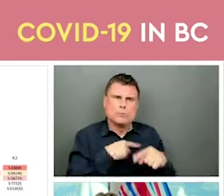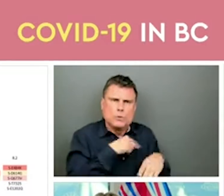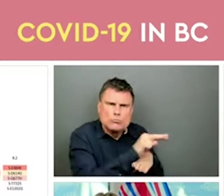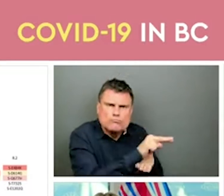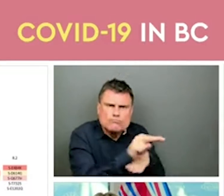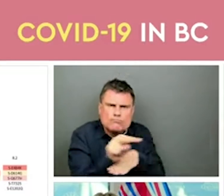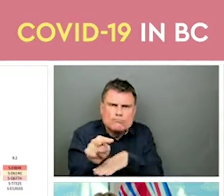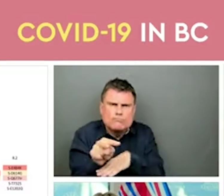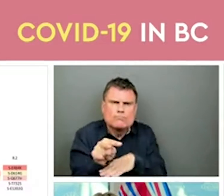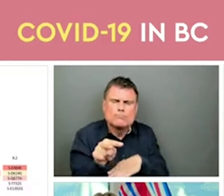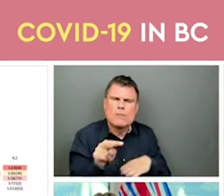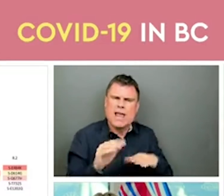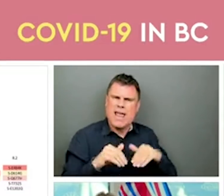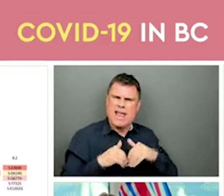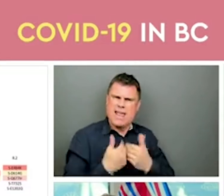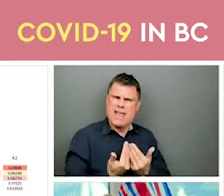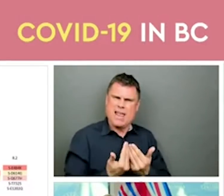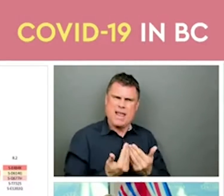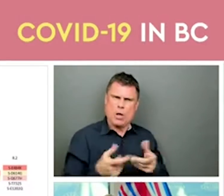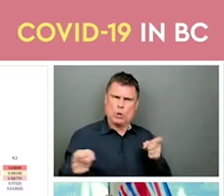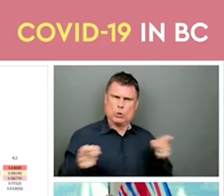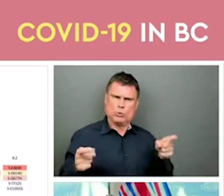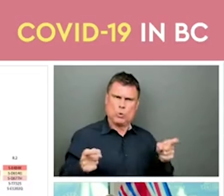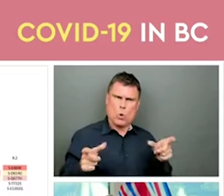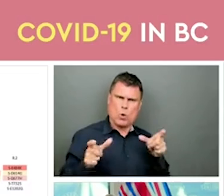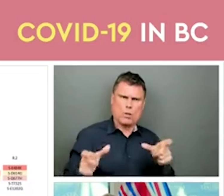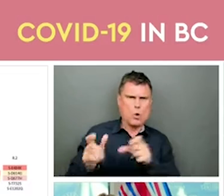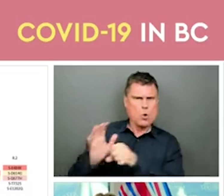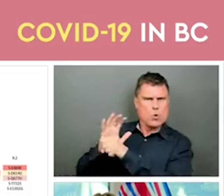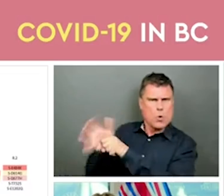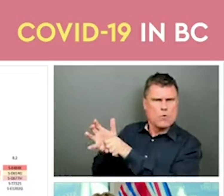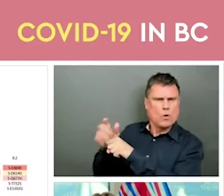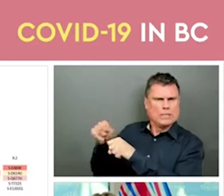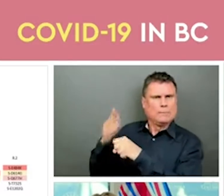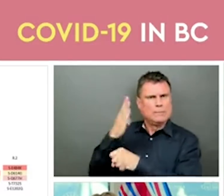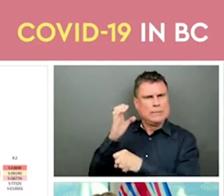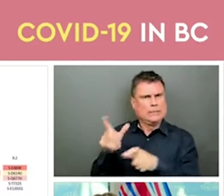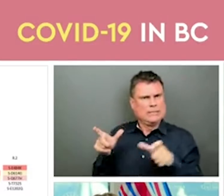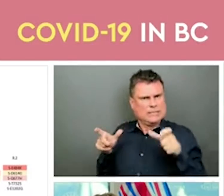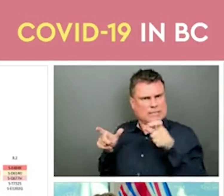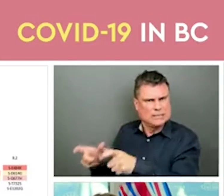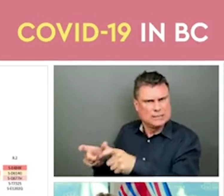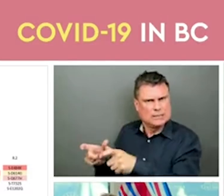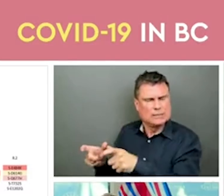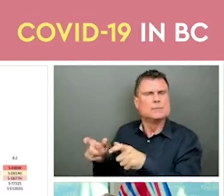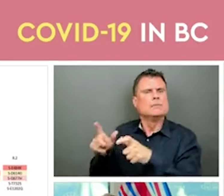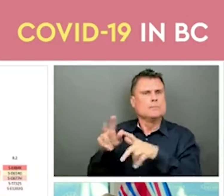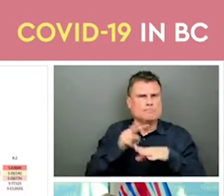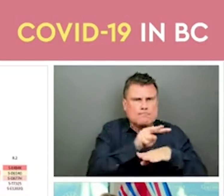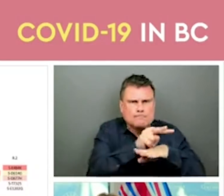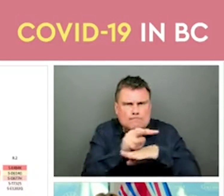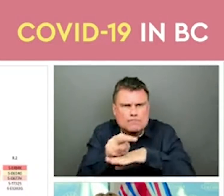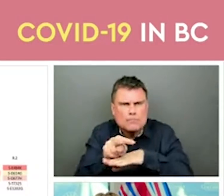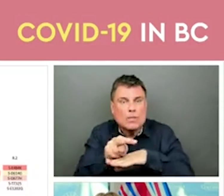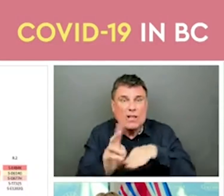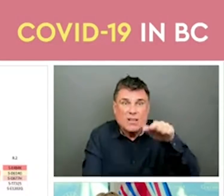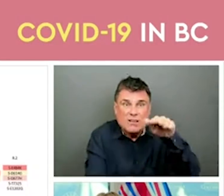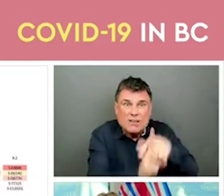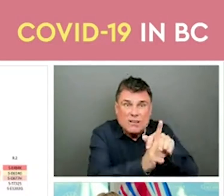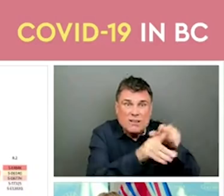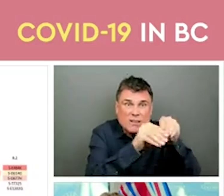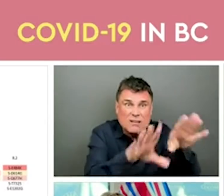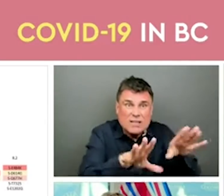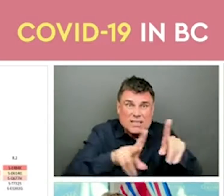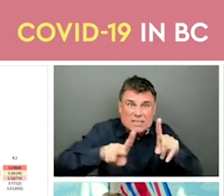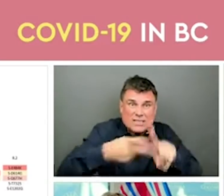managing our pandemic here in BC. And that is to monitor for reinfections, for vaccine failures, and for what we